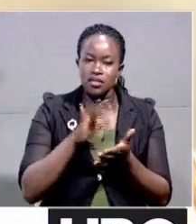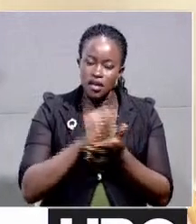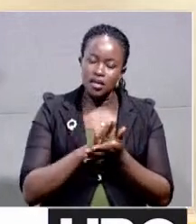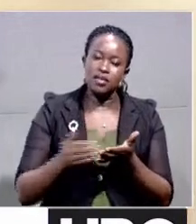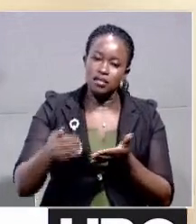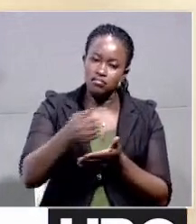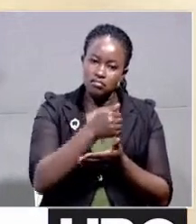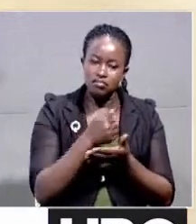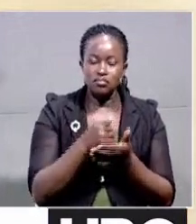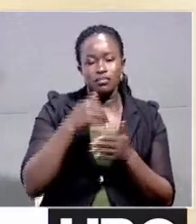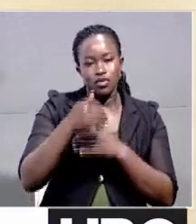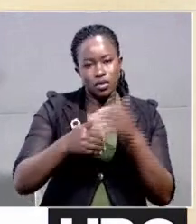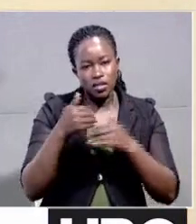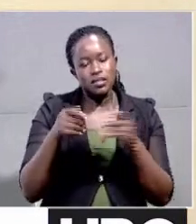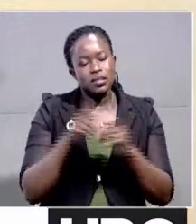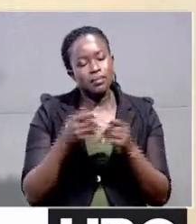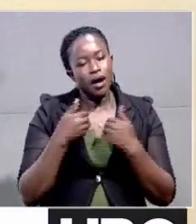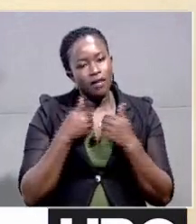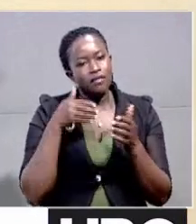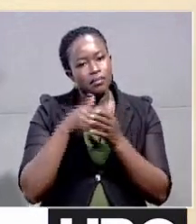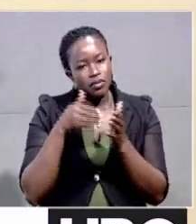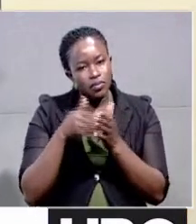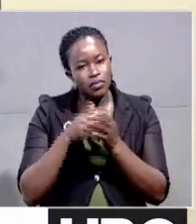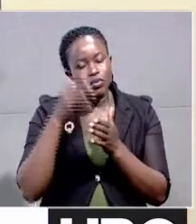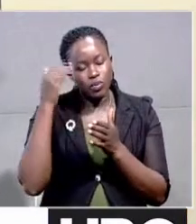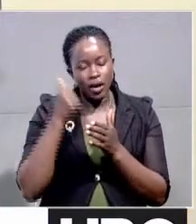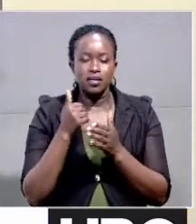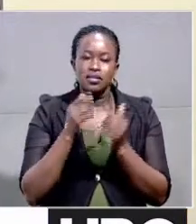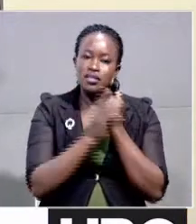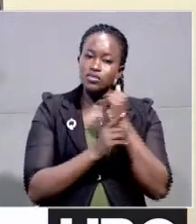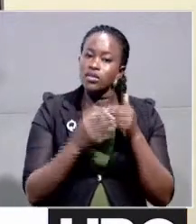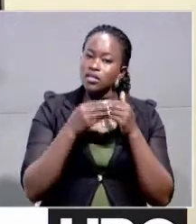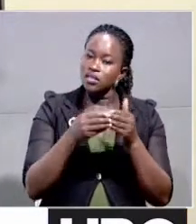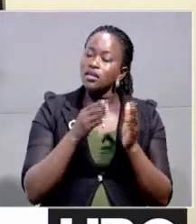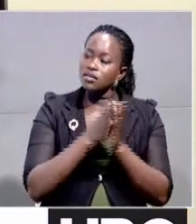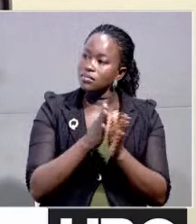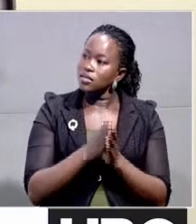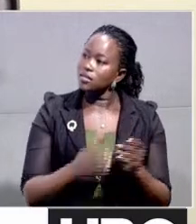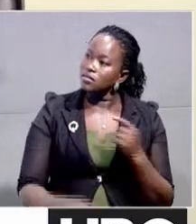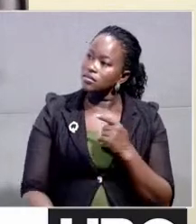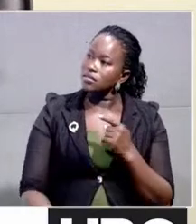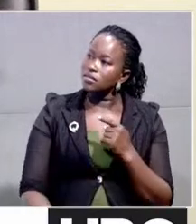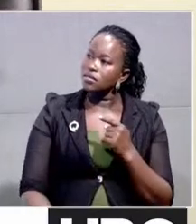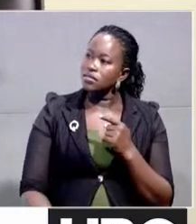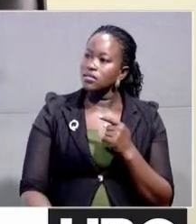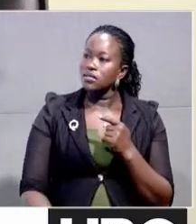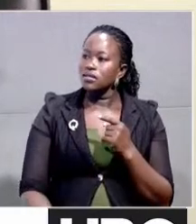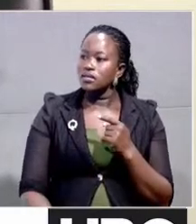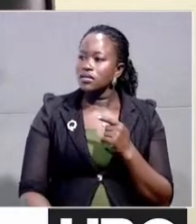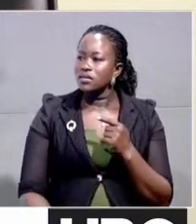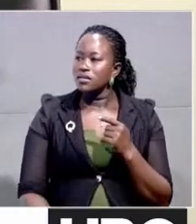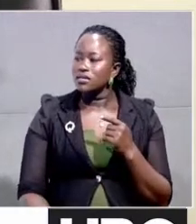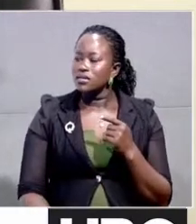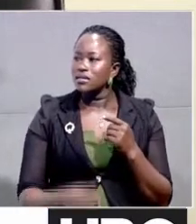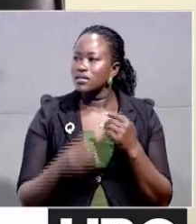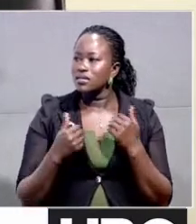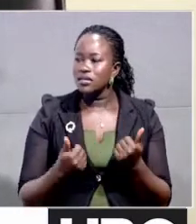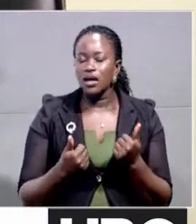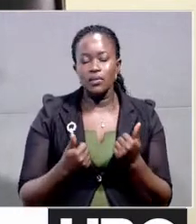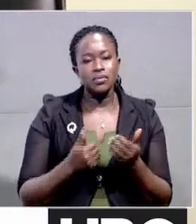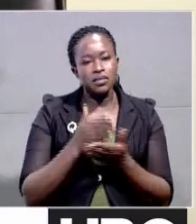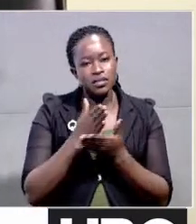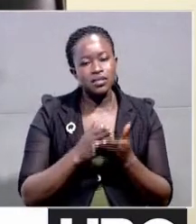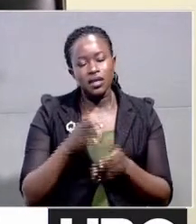some setbacks, as the district leaders explains. Some people are saying that this program cannot work, blah, blah, and so on, because